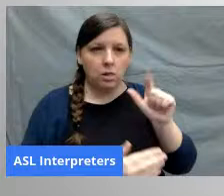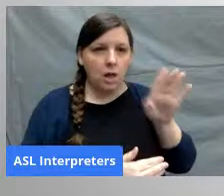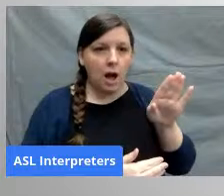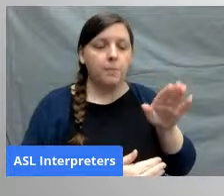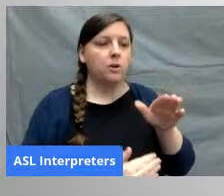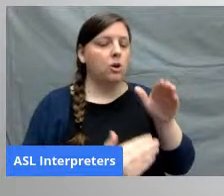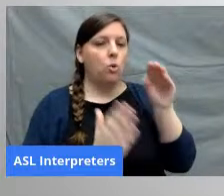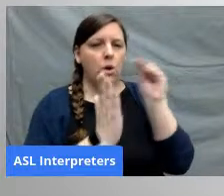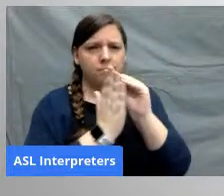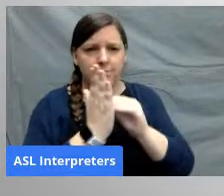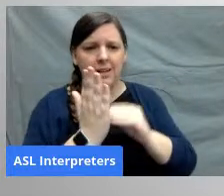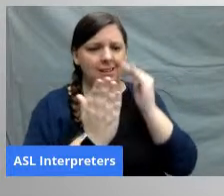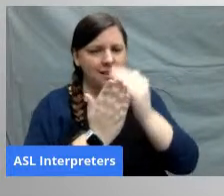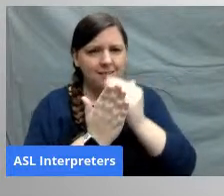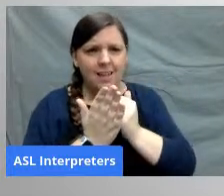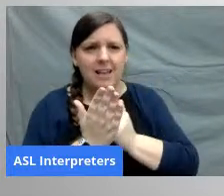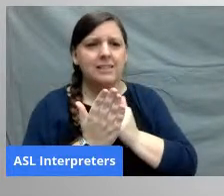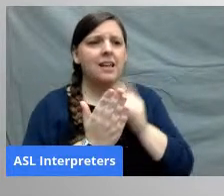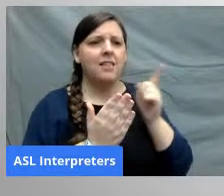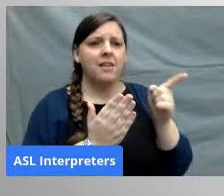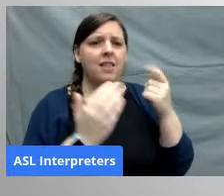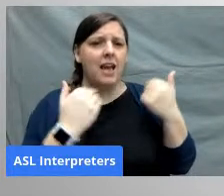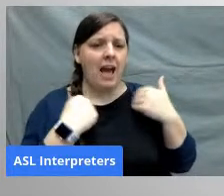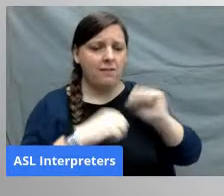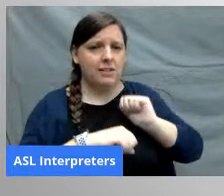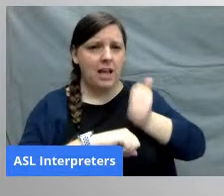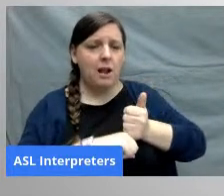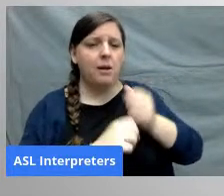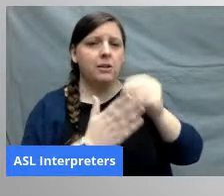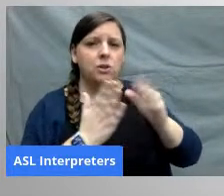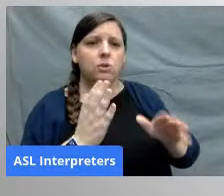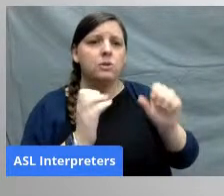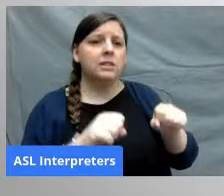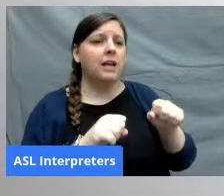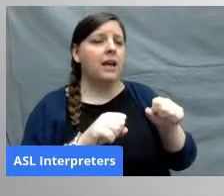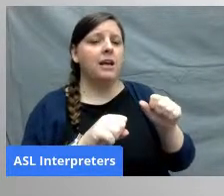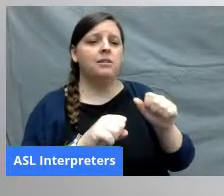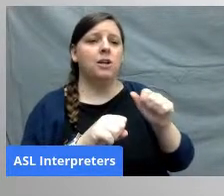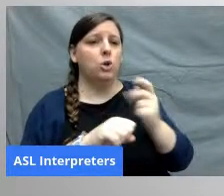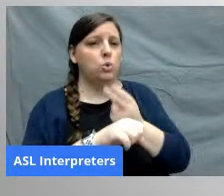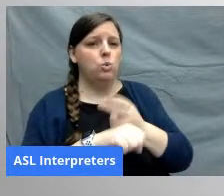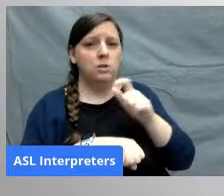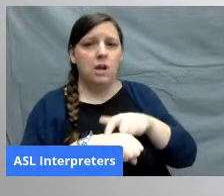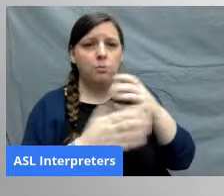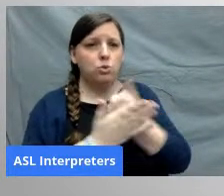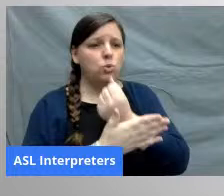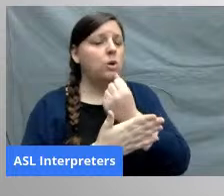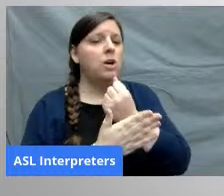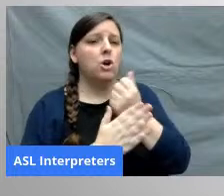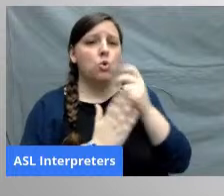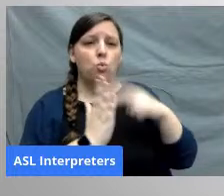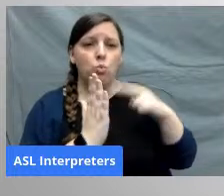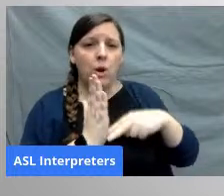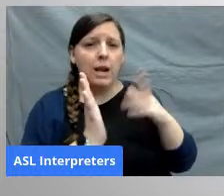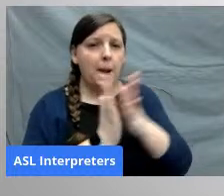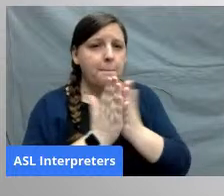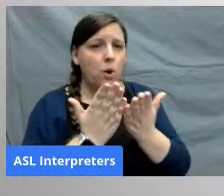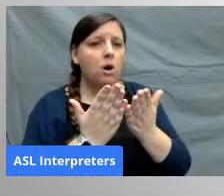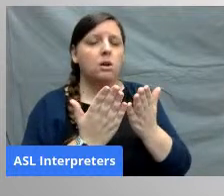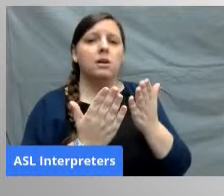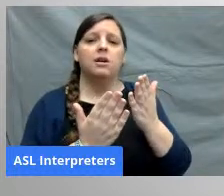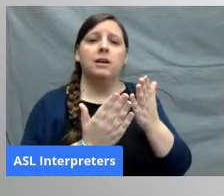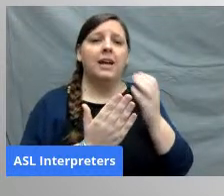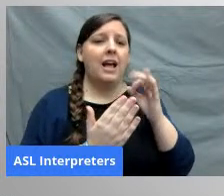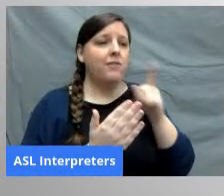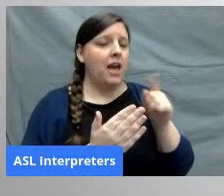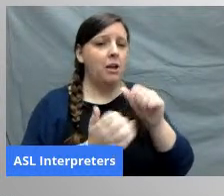extra time to read a book that's more appropriate that they may encounter next year or they didn't really do well with this year. I just think there's so